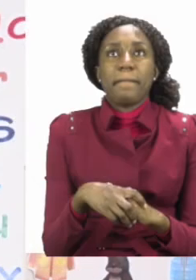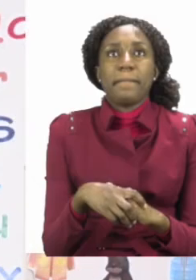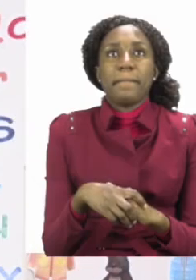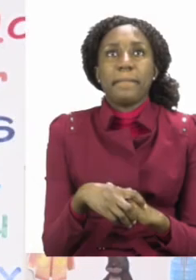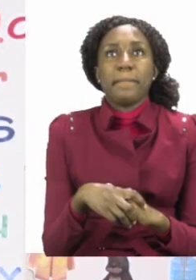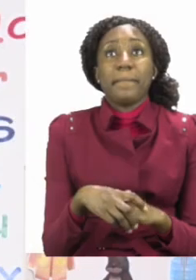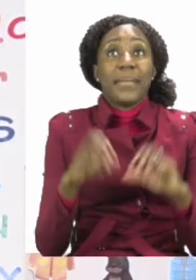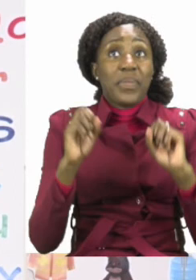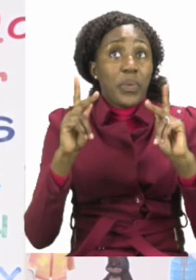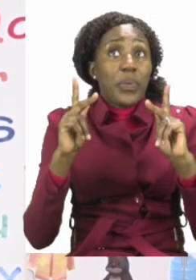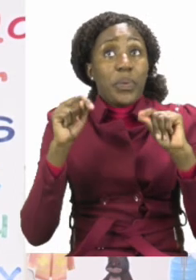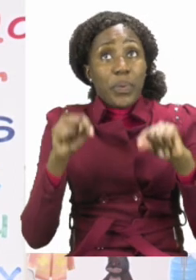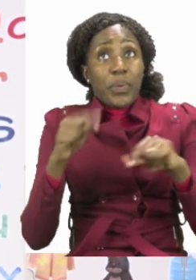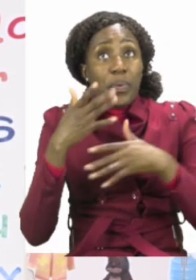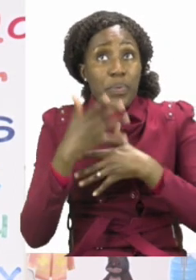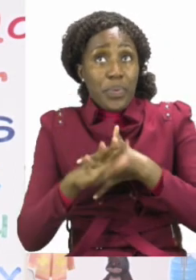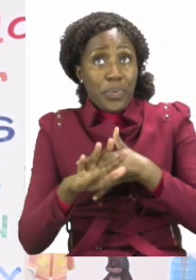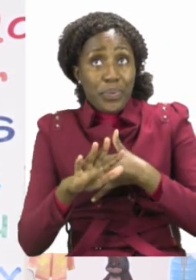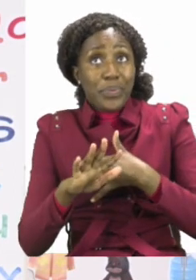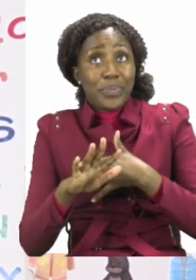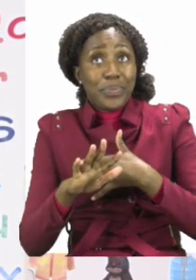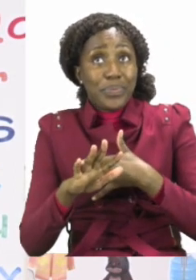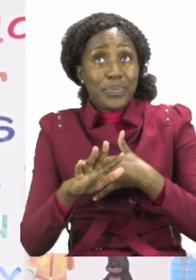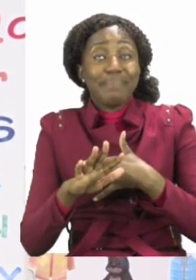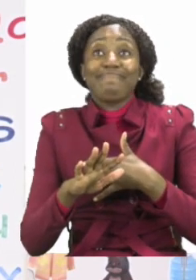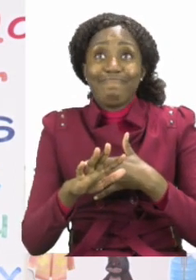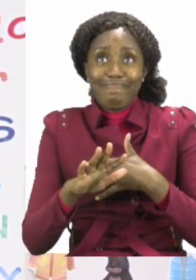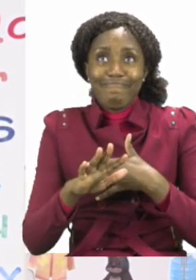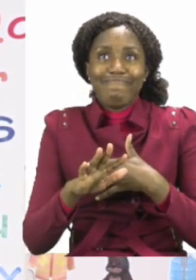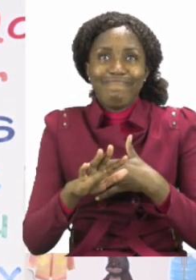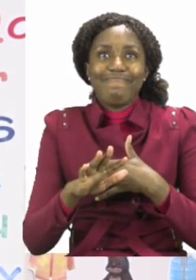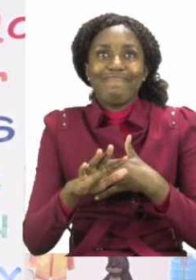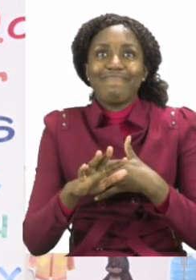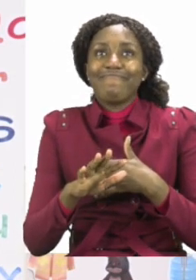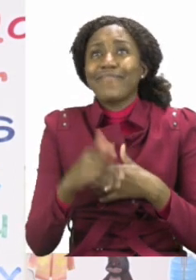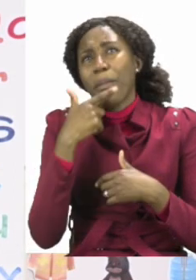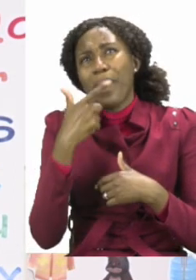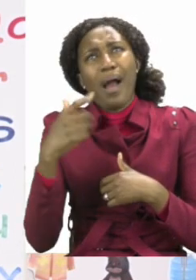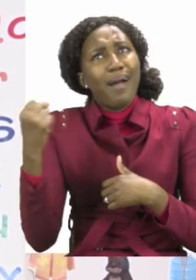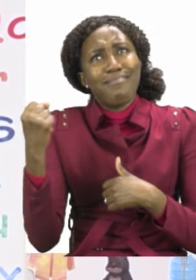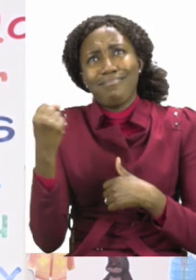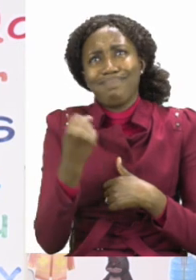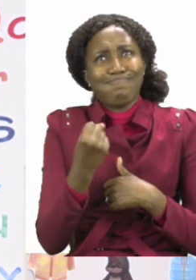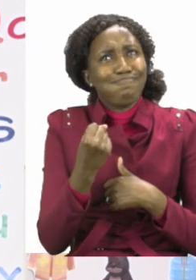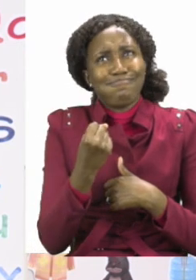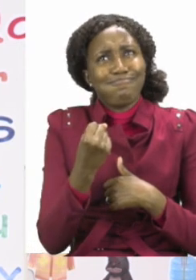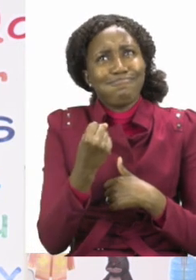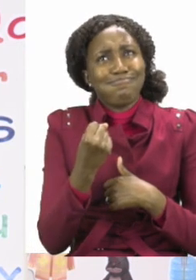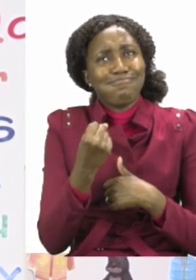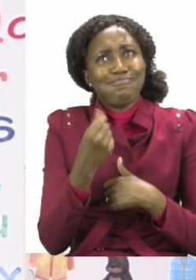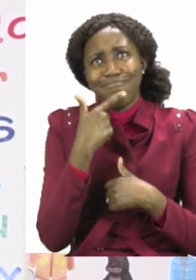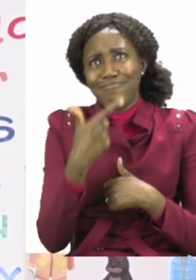We have come to the end of our lesson for today, boys and girls. Thank you so much for joining